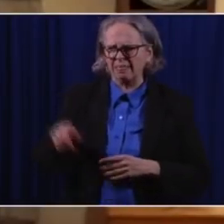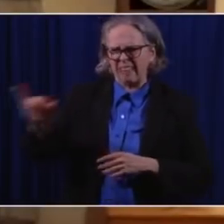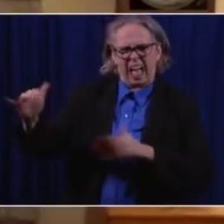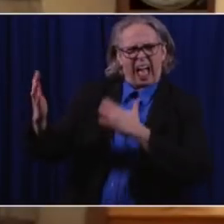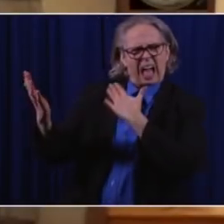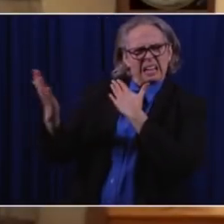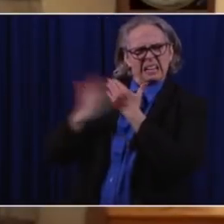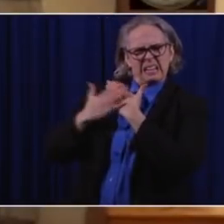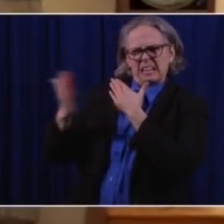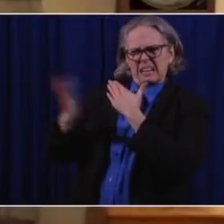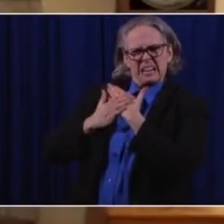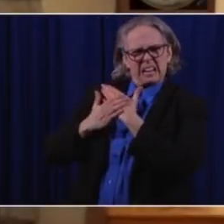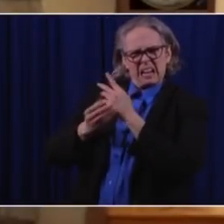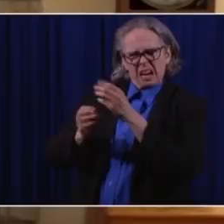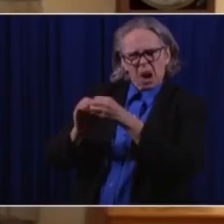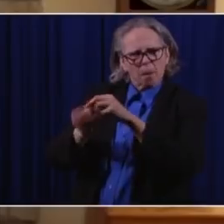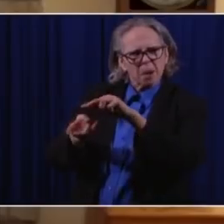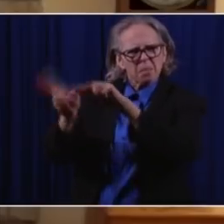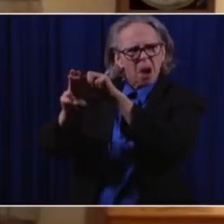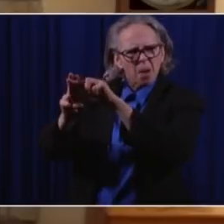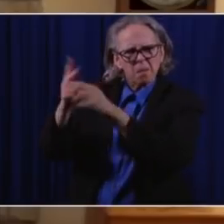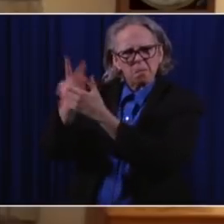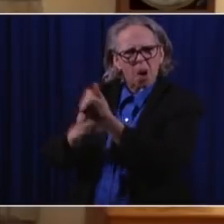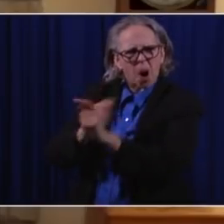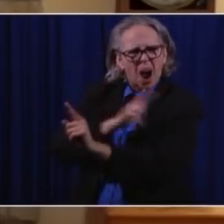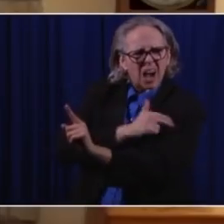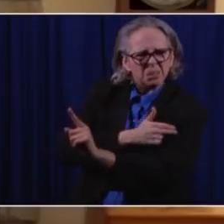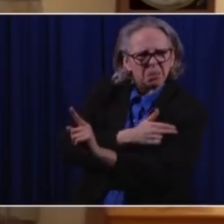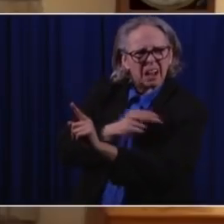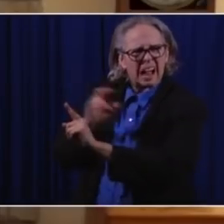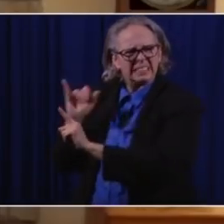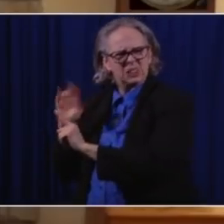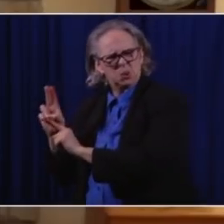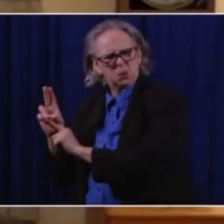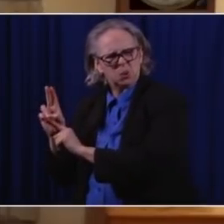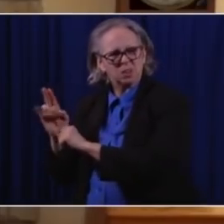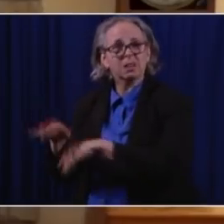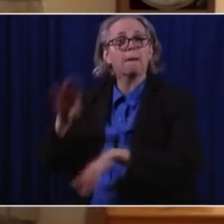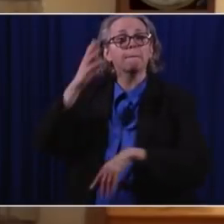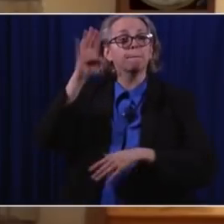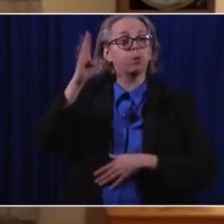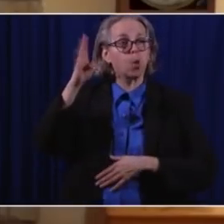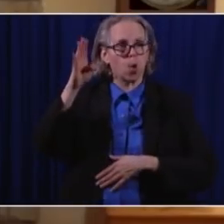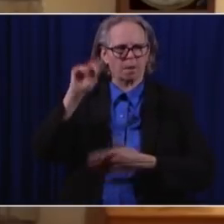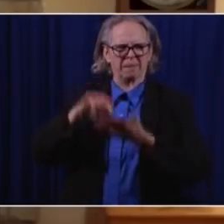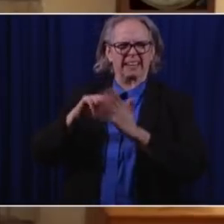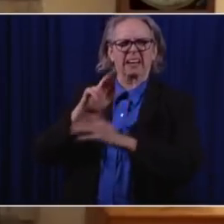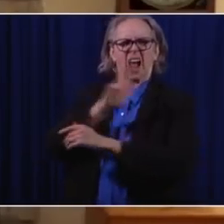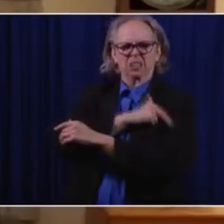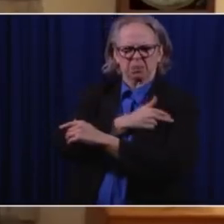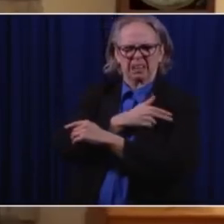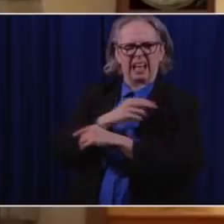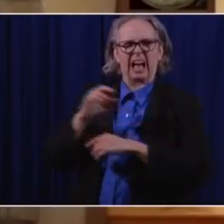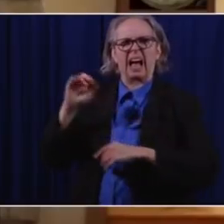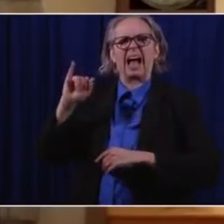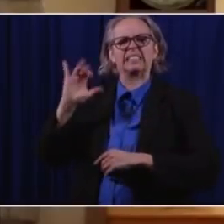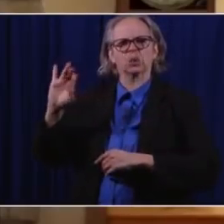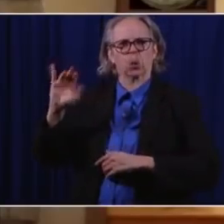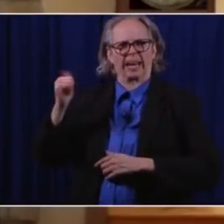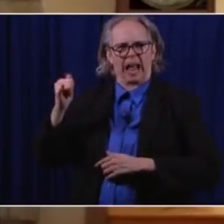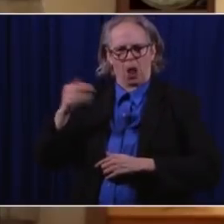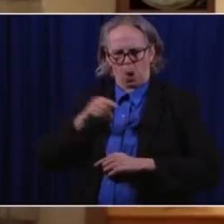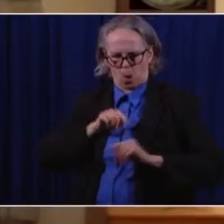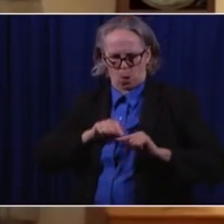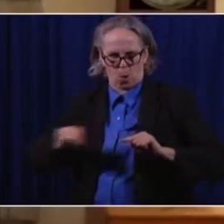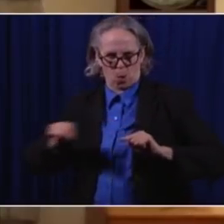is ICU, this is hospital count, not admissions, but actually the number of people who are in